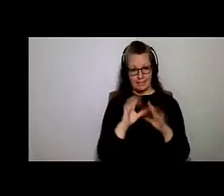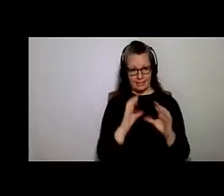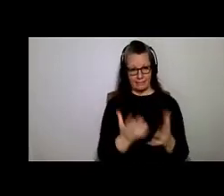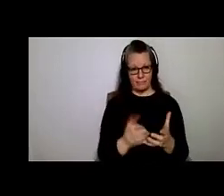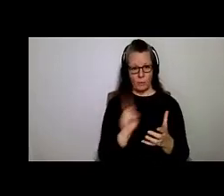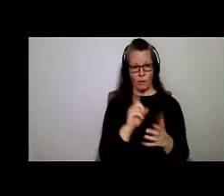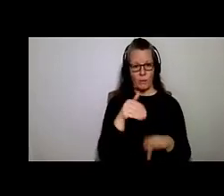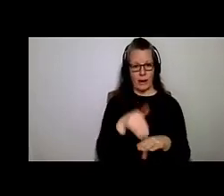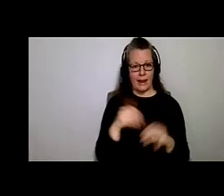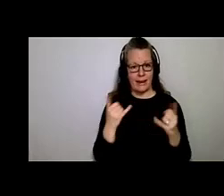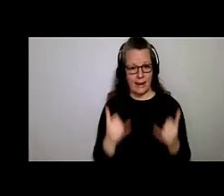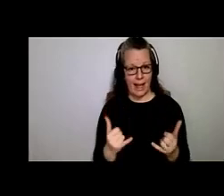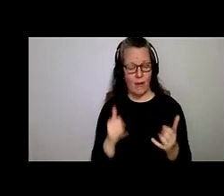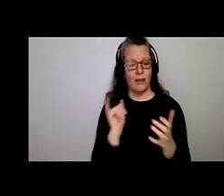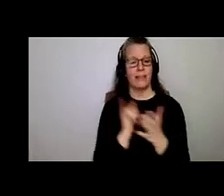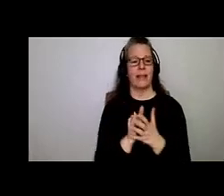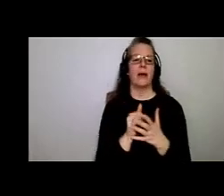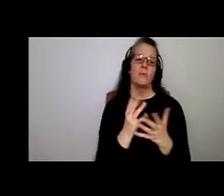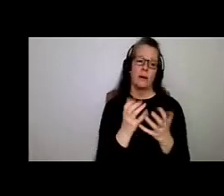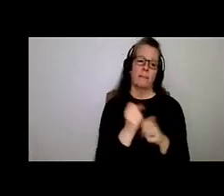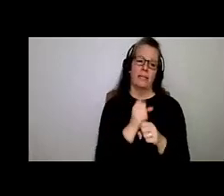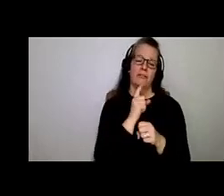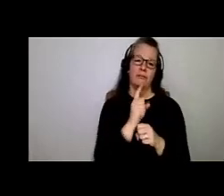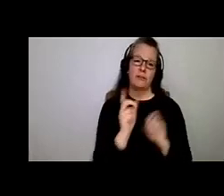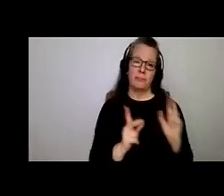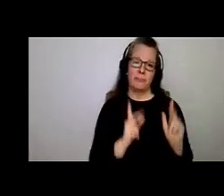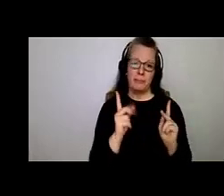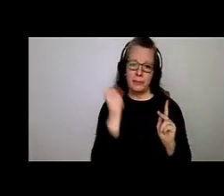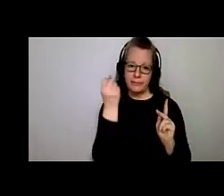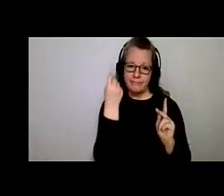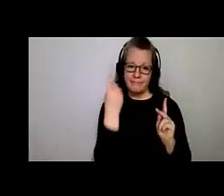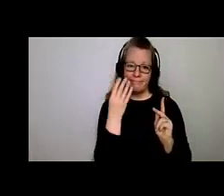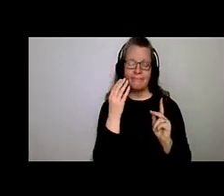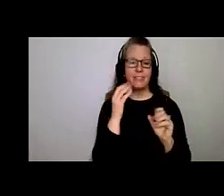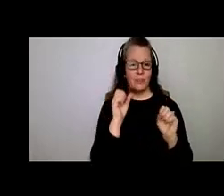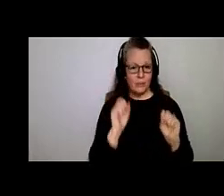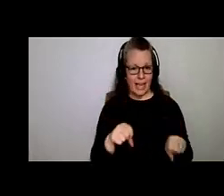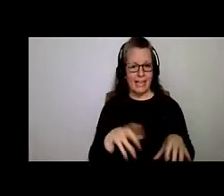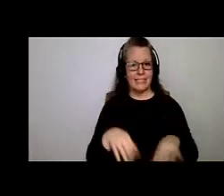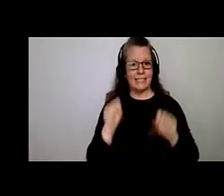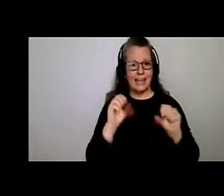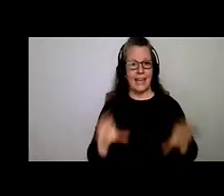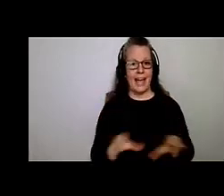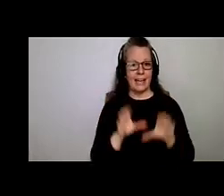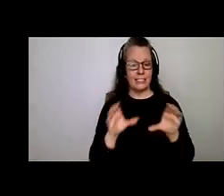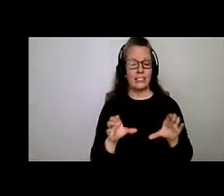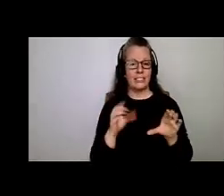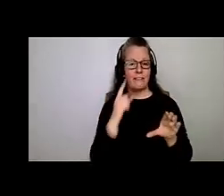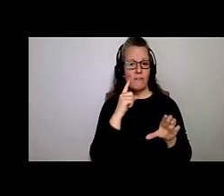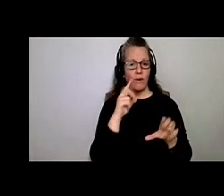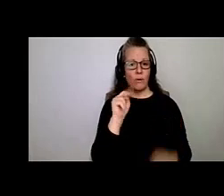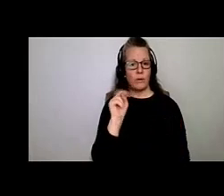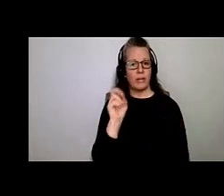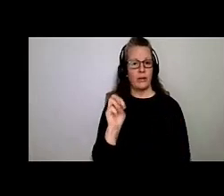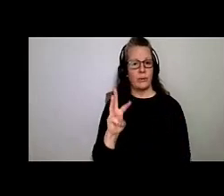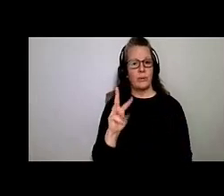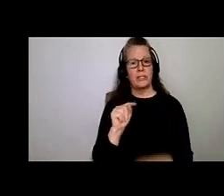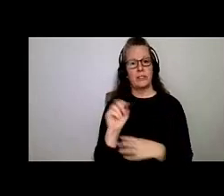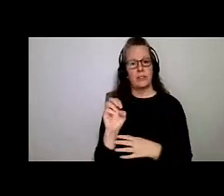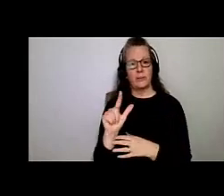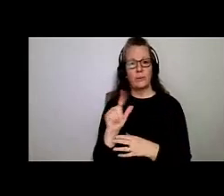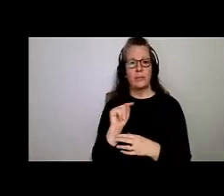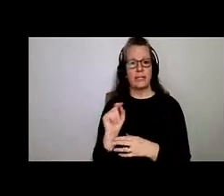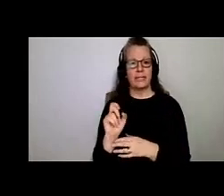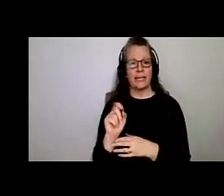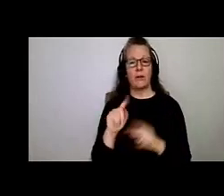and we really want to make sure that folks know that you can take action, and the Take Action on Your Renewals toolkit is up. And then when